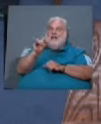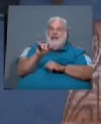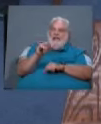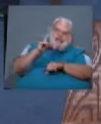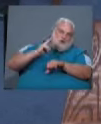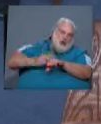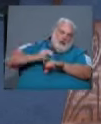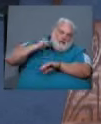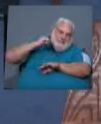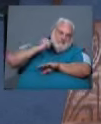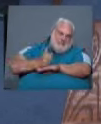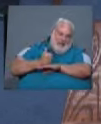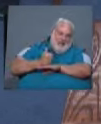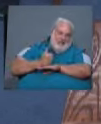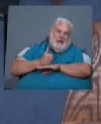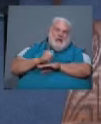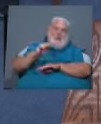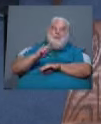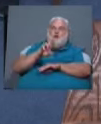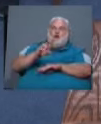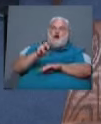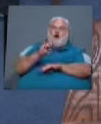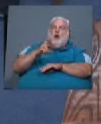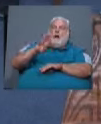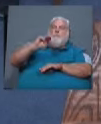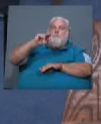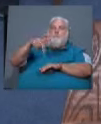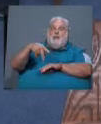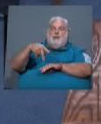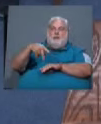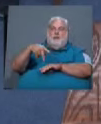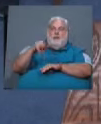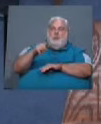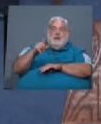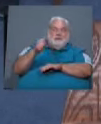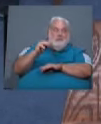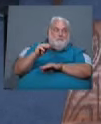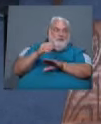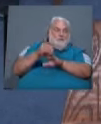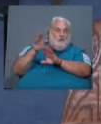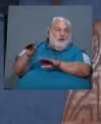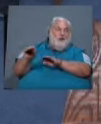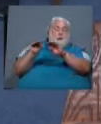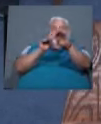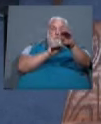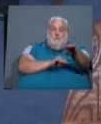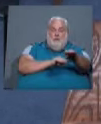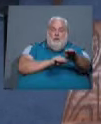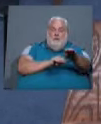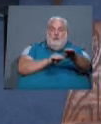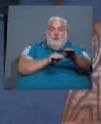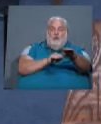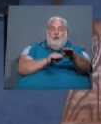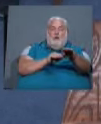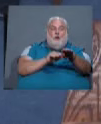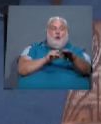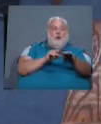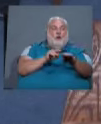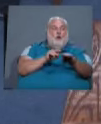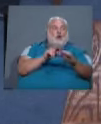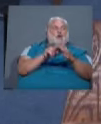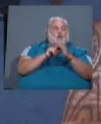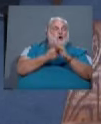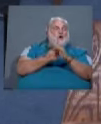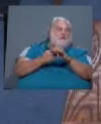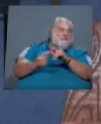sound. Mr. Crump, where Sims was before they moved up on Roosevelt and Broadway, started